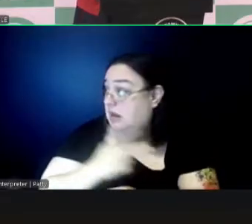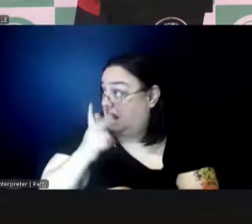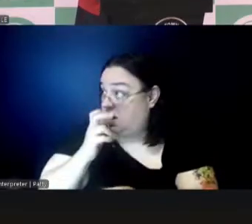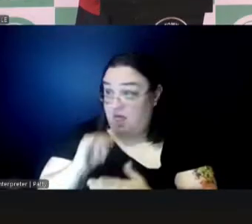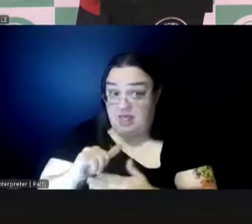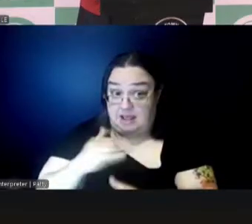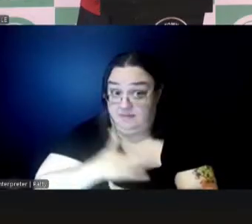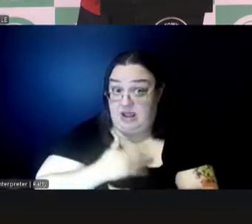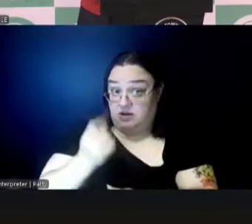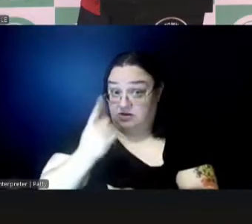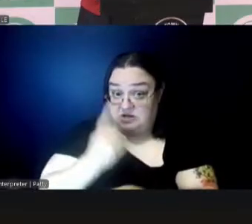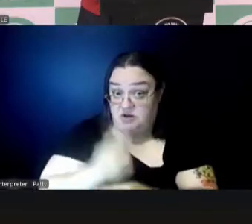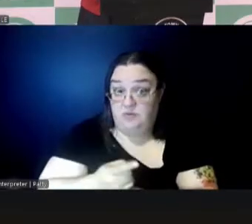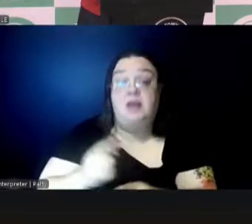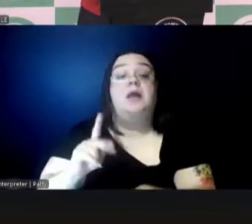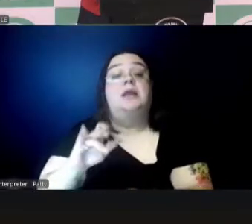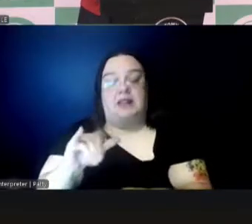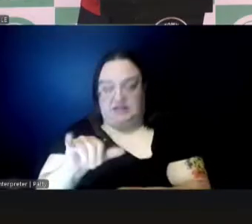That is correct.